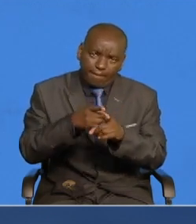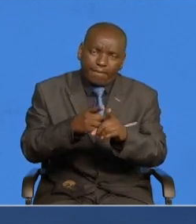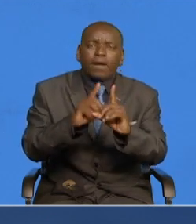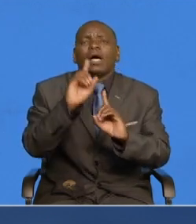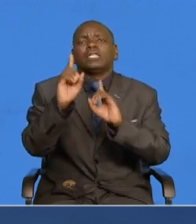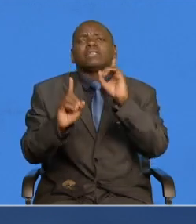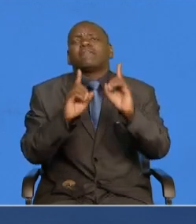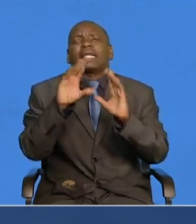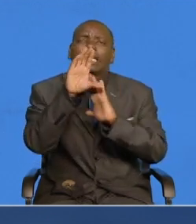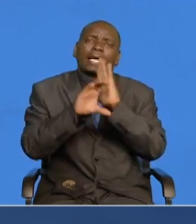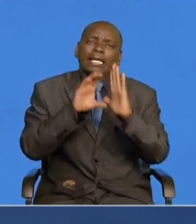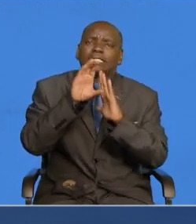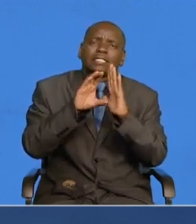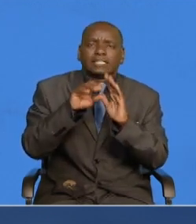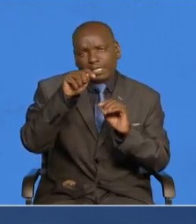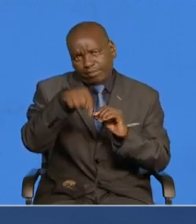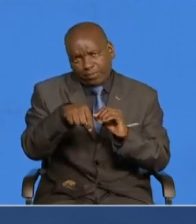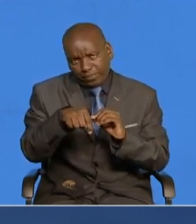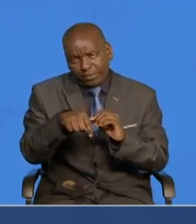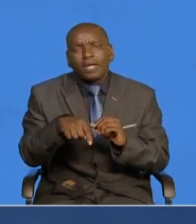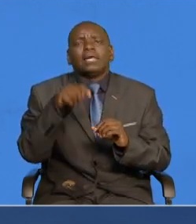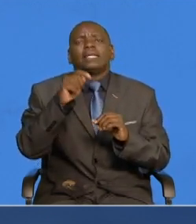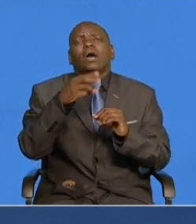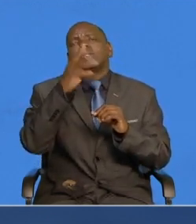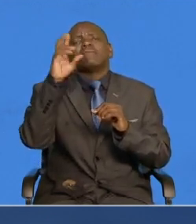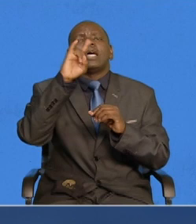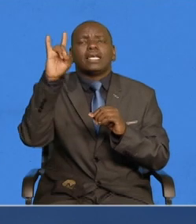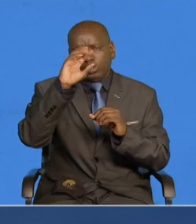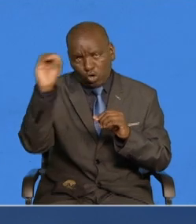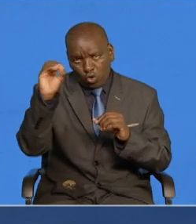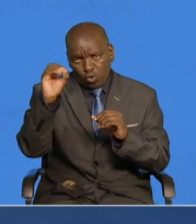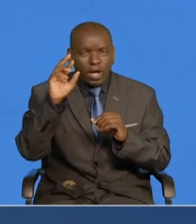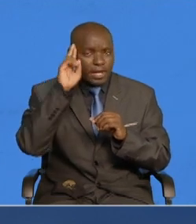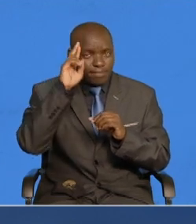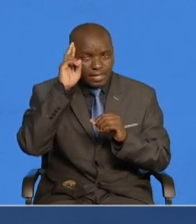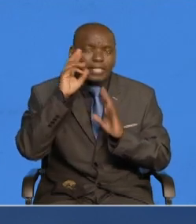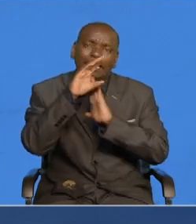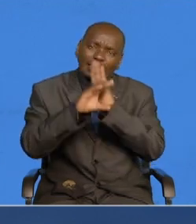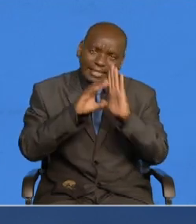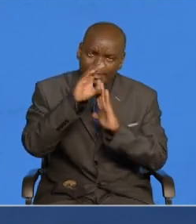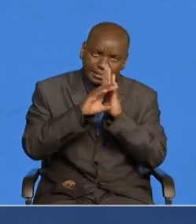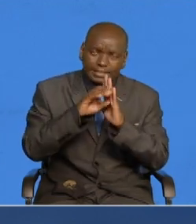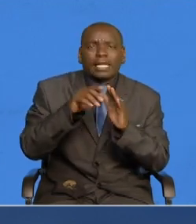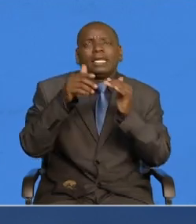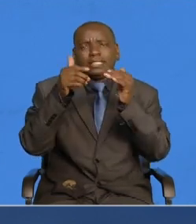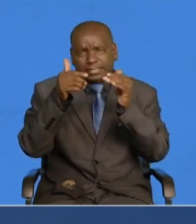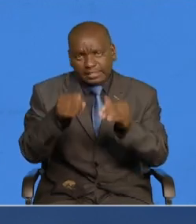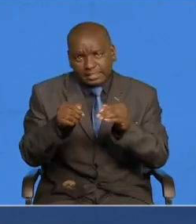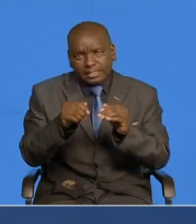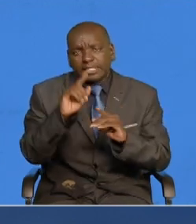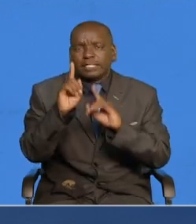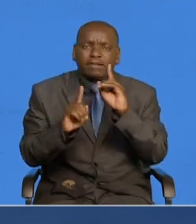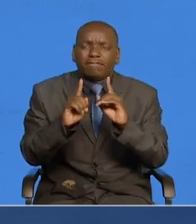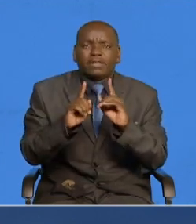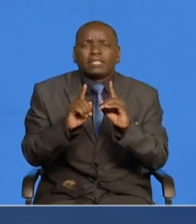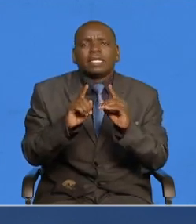the various country epidemic situations. WHO also reminded countries that the decision to